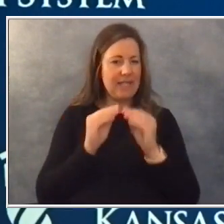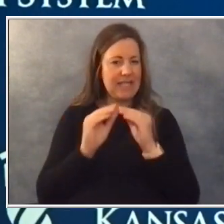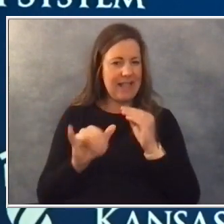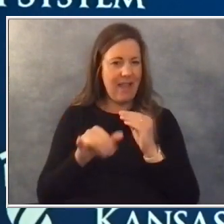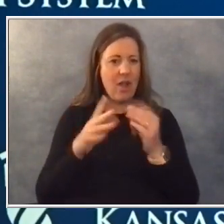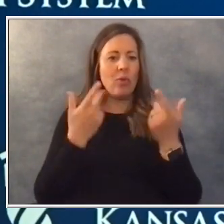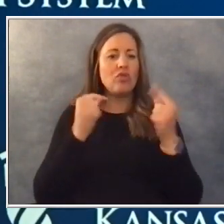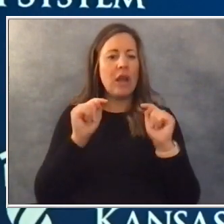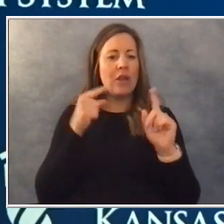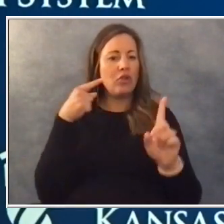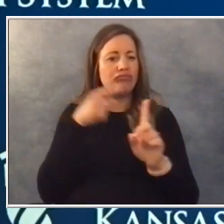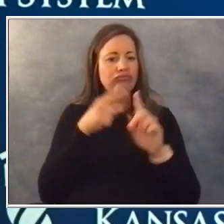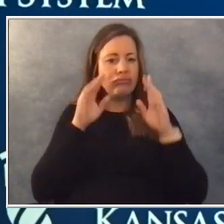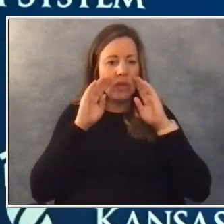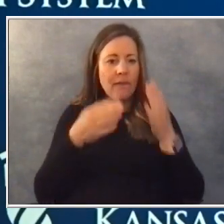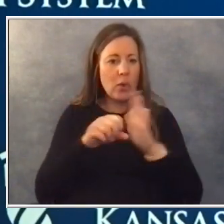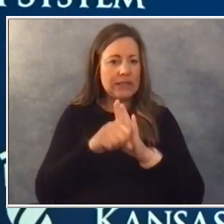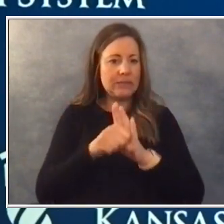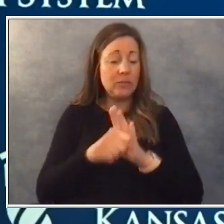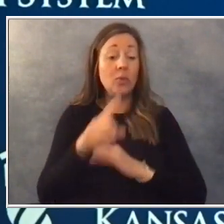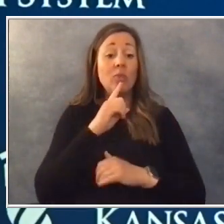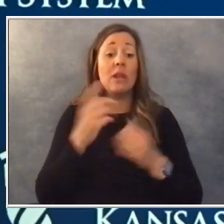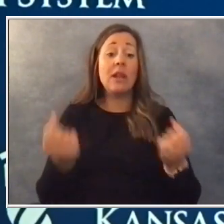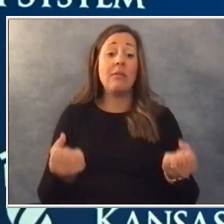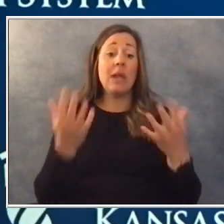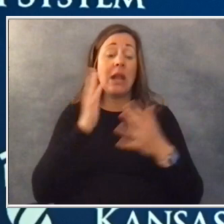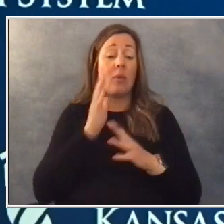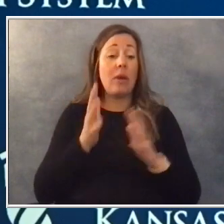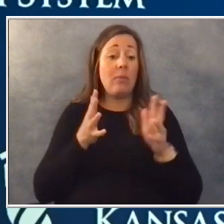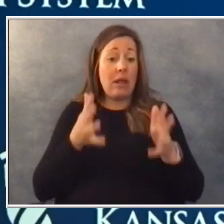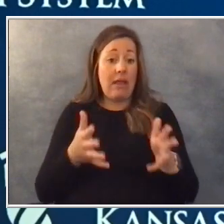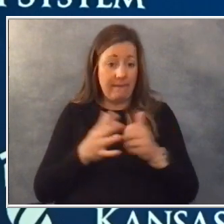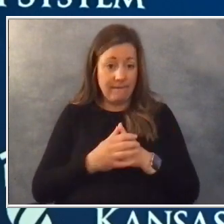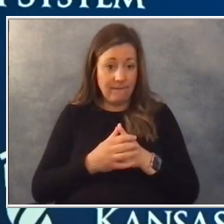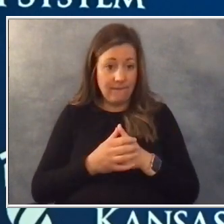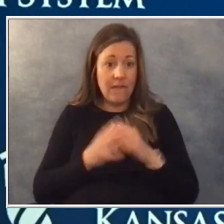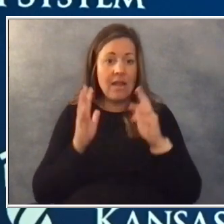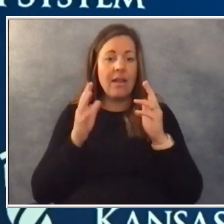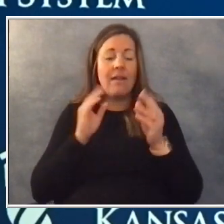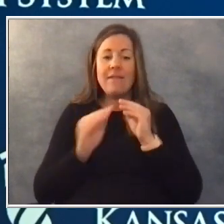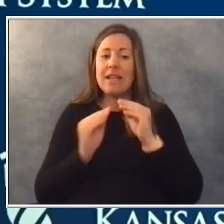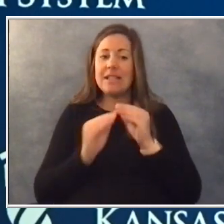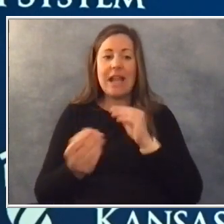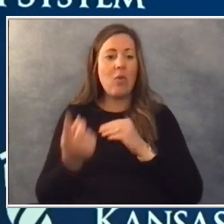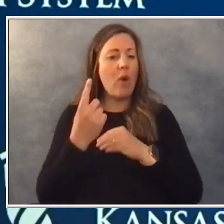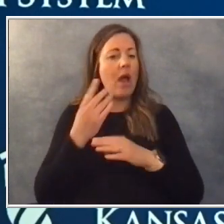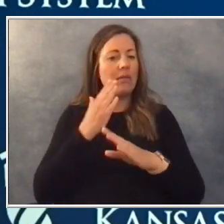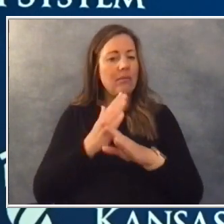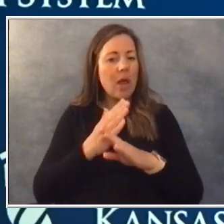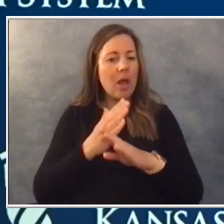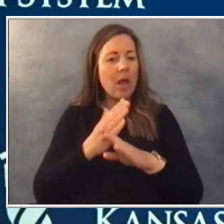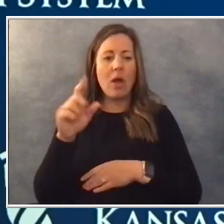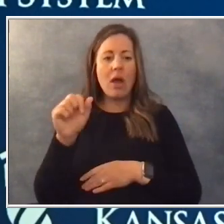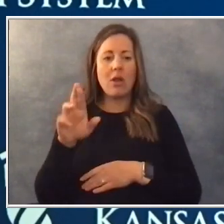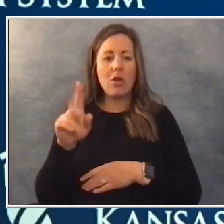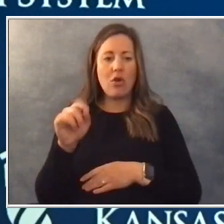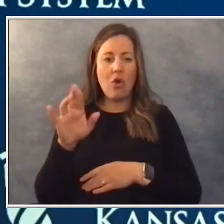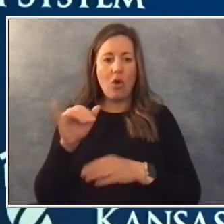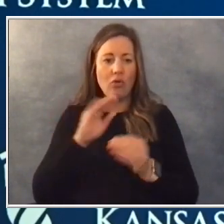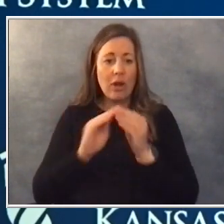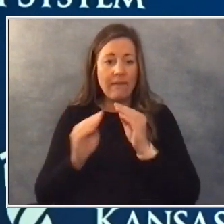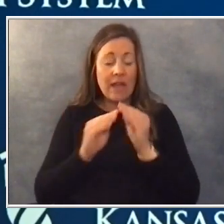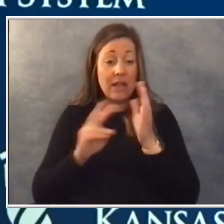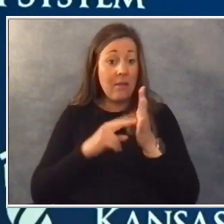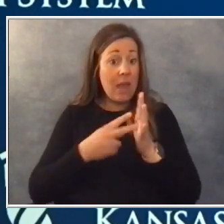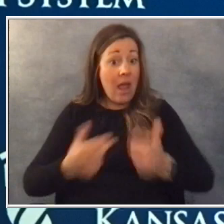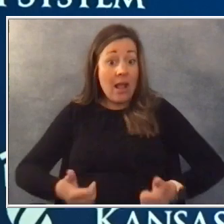not, there are many of these we'll leave alone. Just fixing one artery or one blockage doesn't make you live longer. It's more